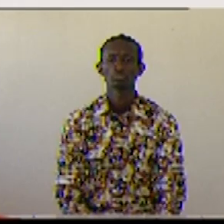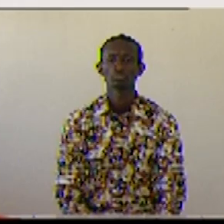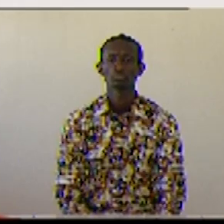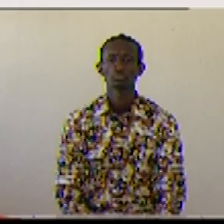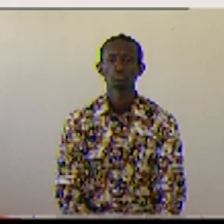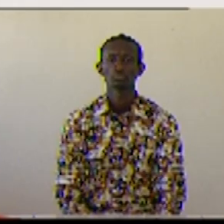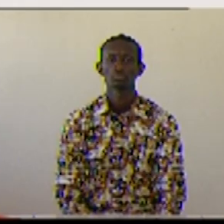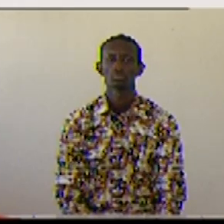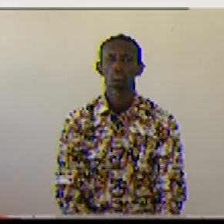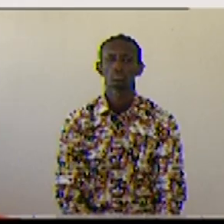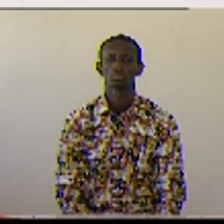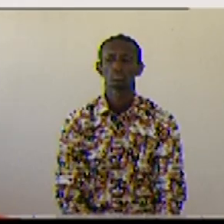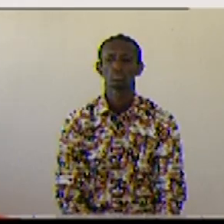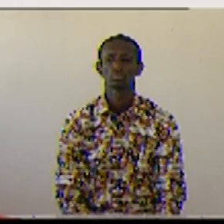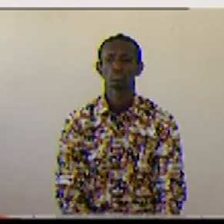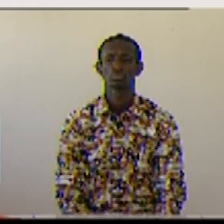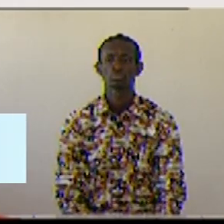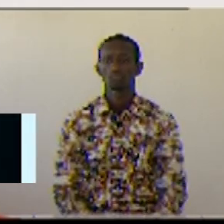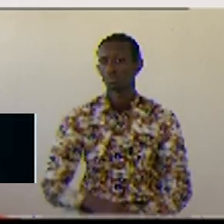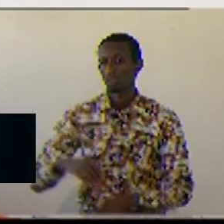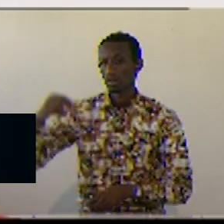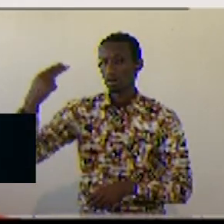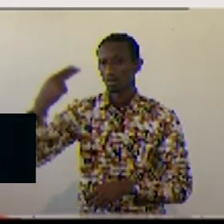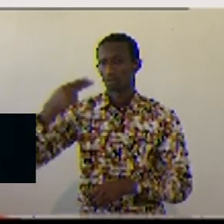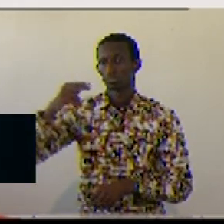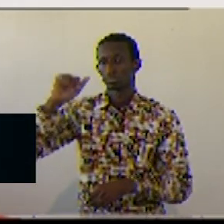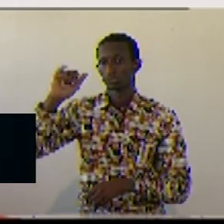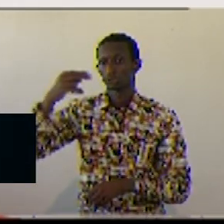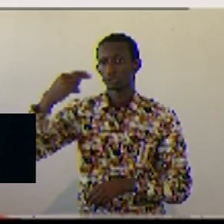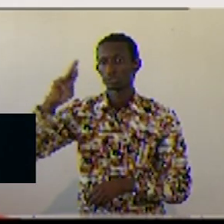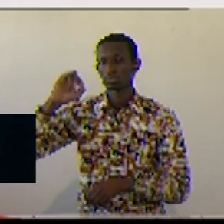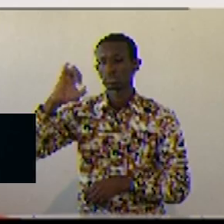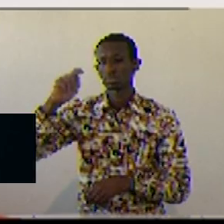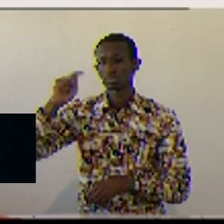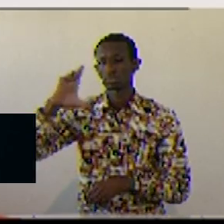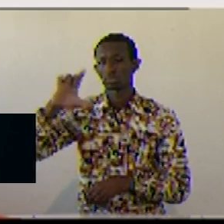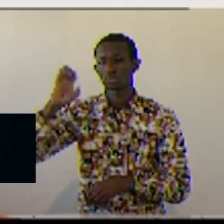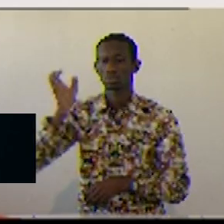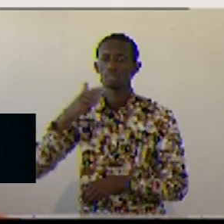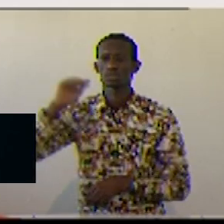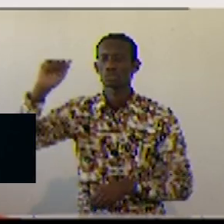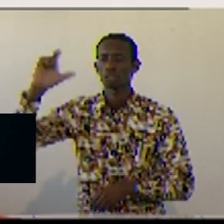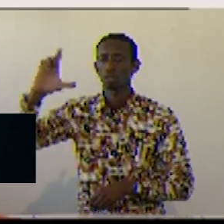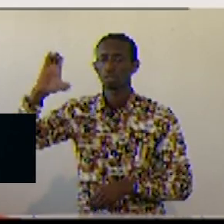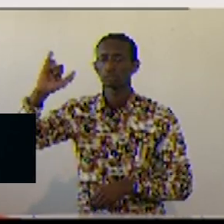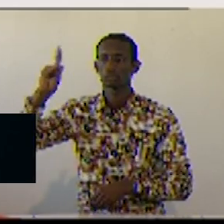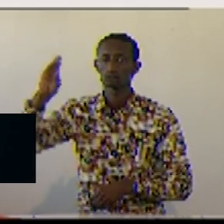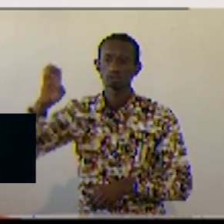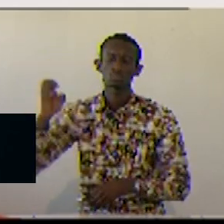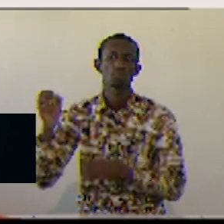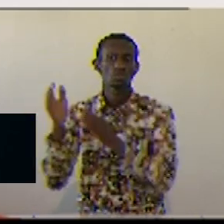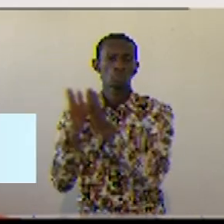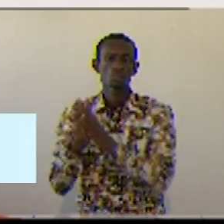Dilute hydrochloric acid and aluminium, you will use the